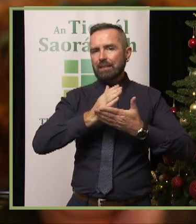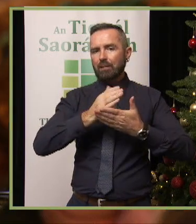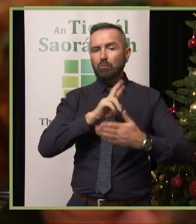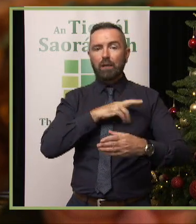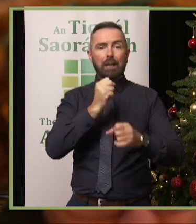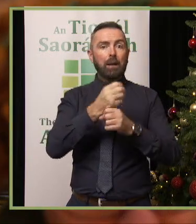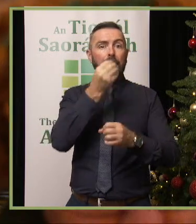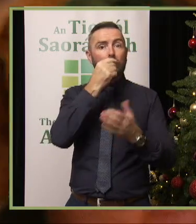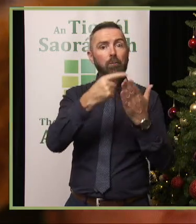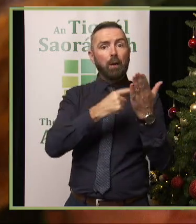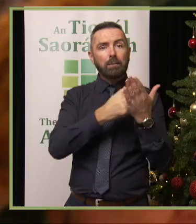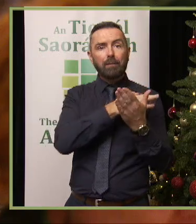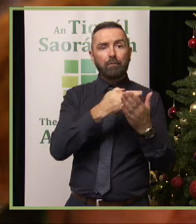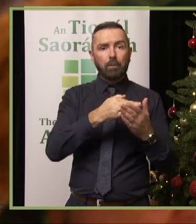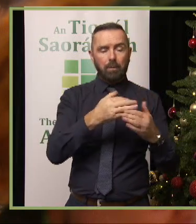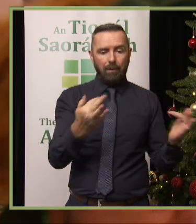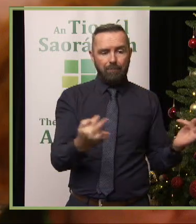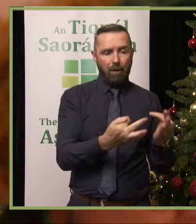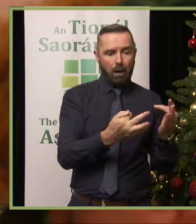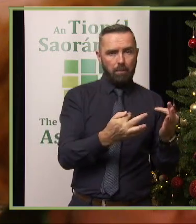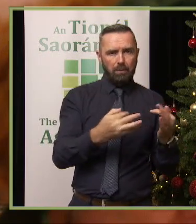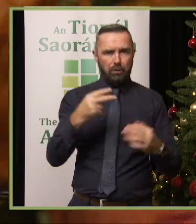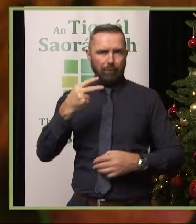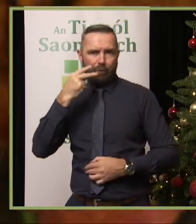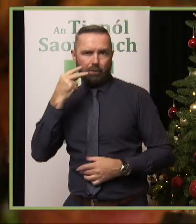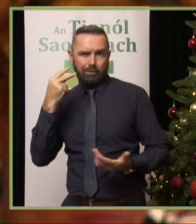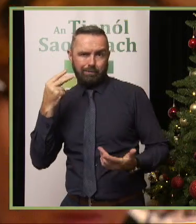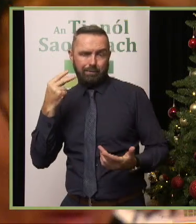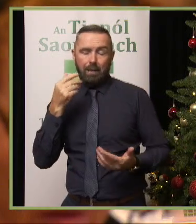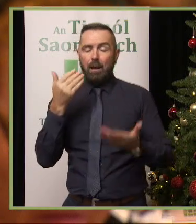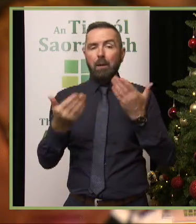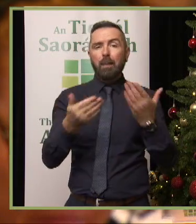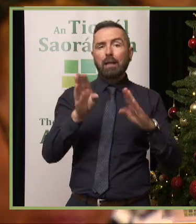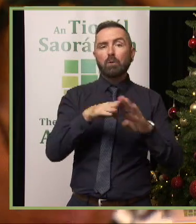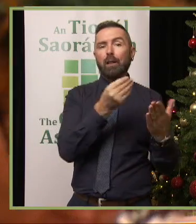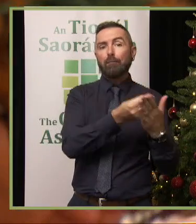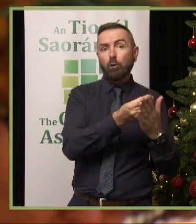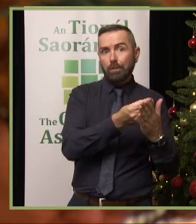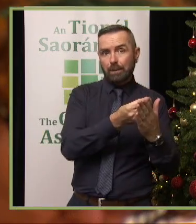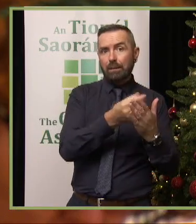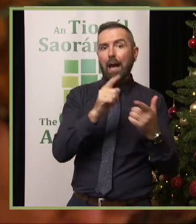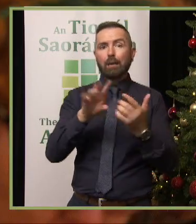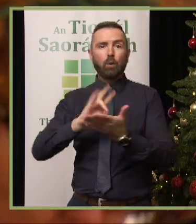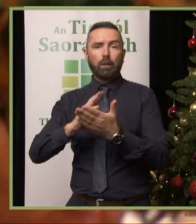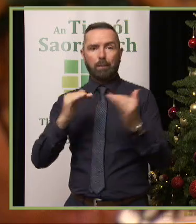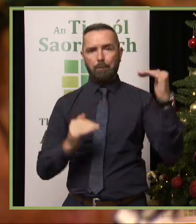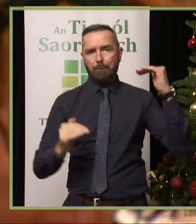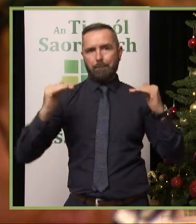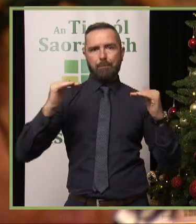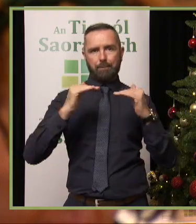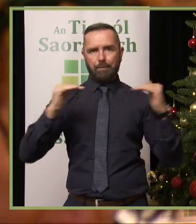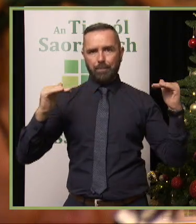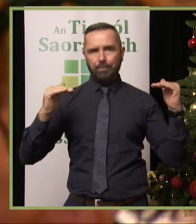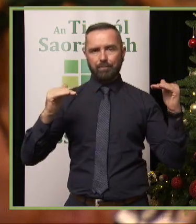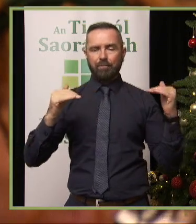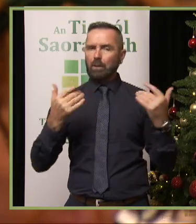food policy from farm to fork, the balance between affordability and quality. I mean, it's